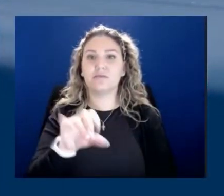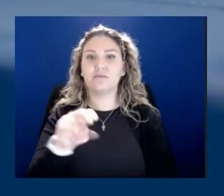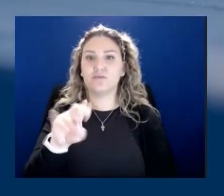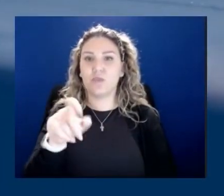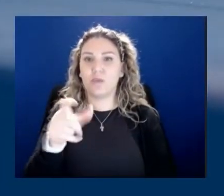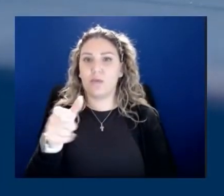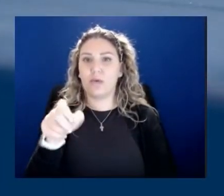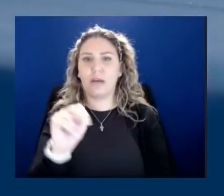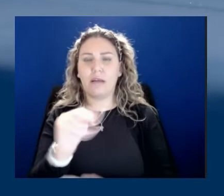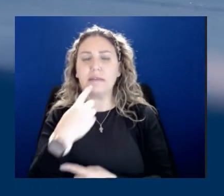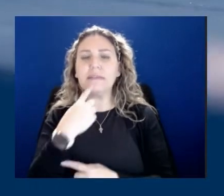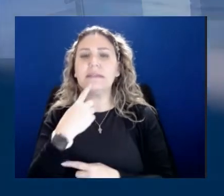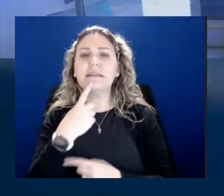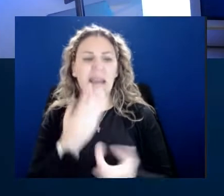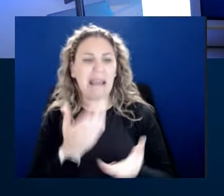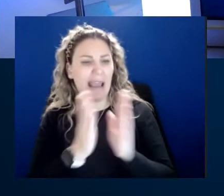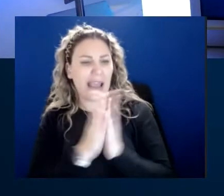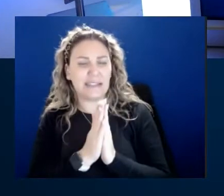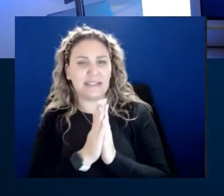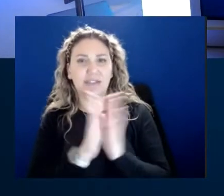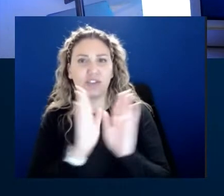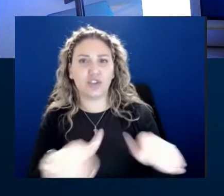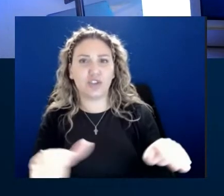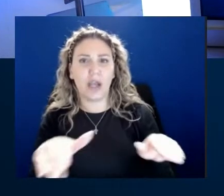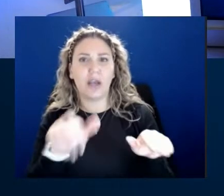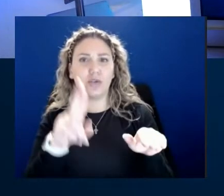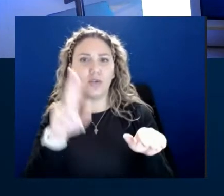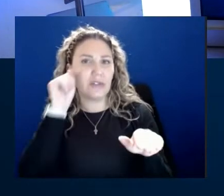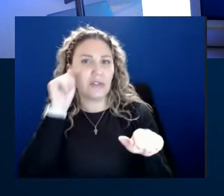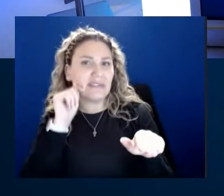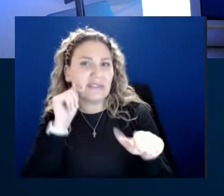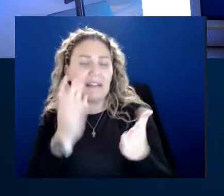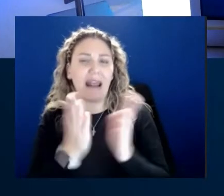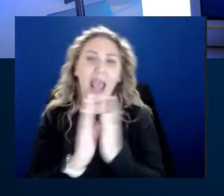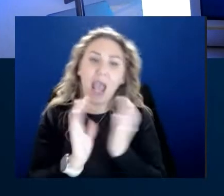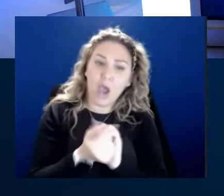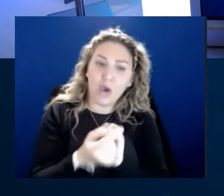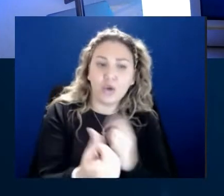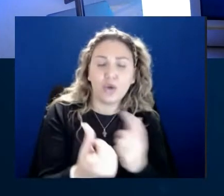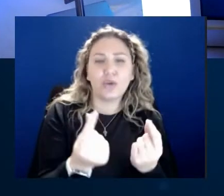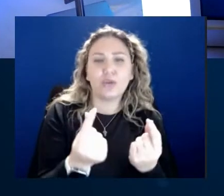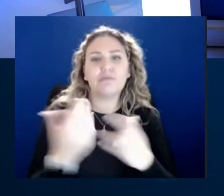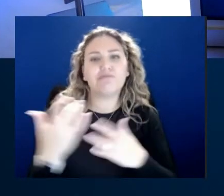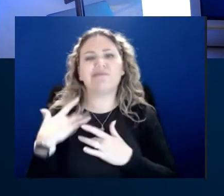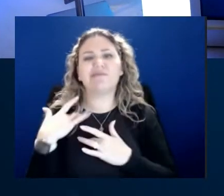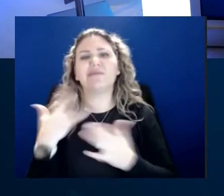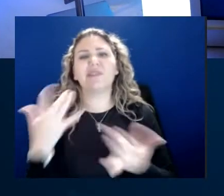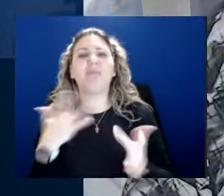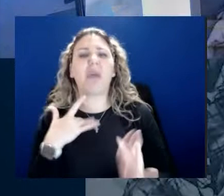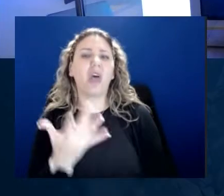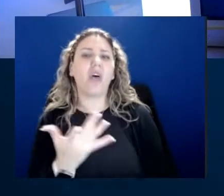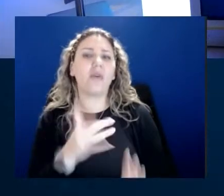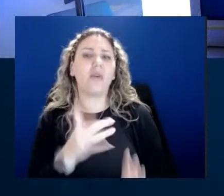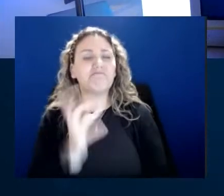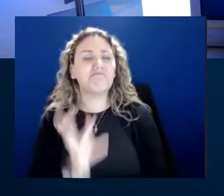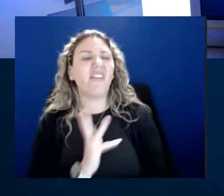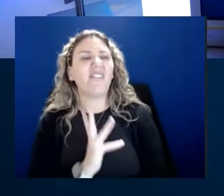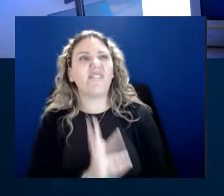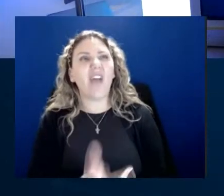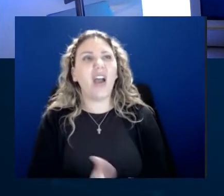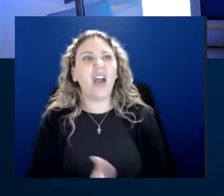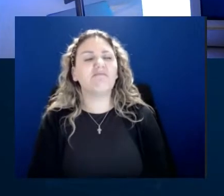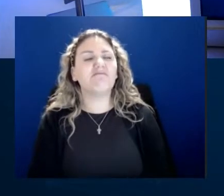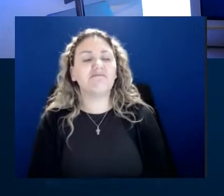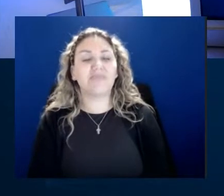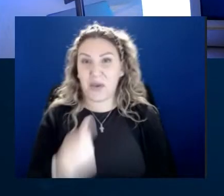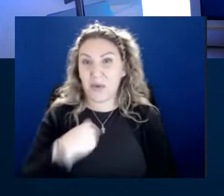asking a child or teen, how are you doing, usually elicits the typical response, fine. We know that. I'm fine. I